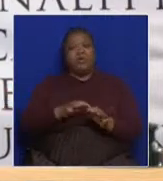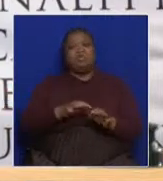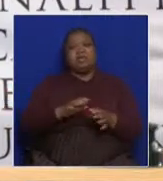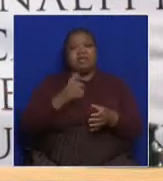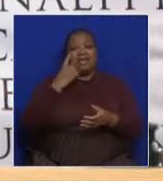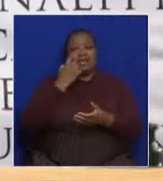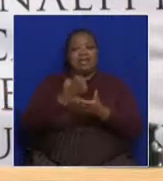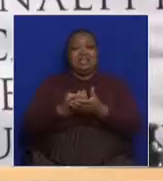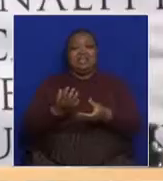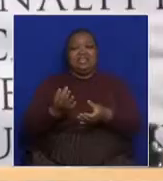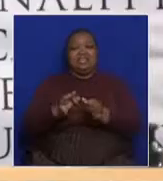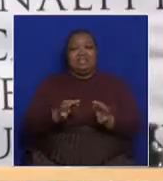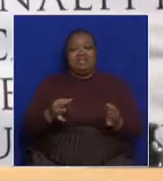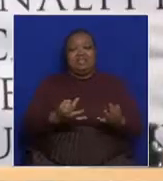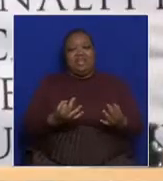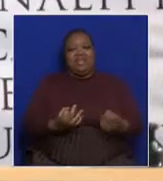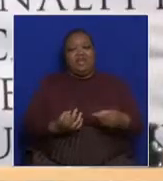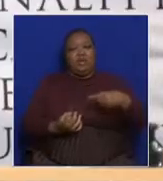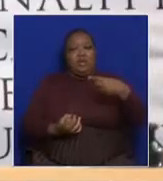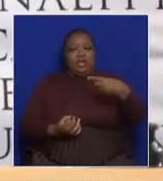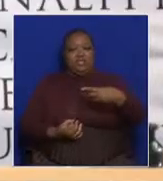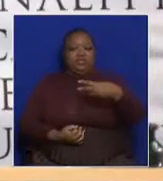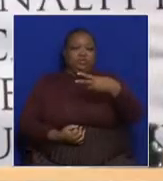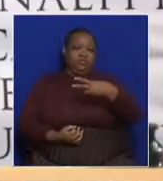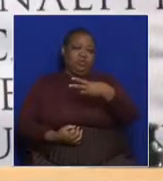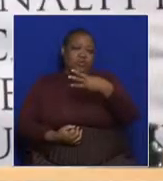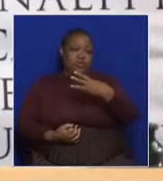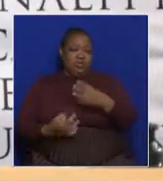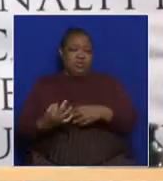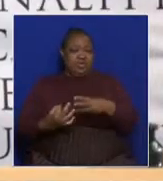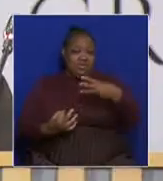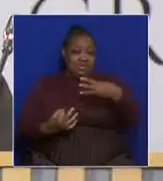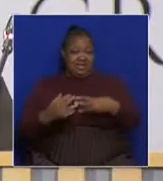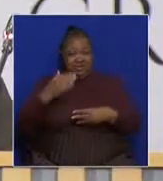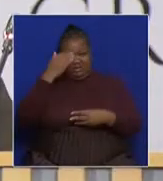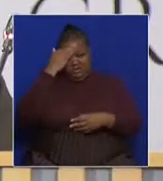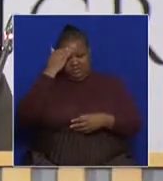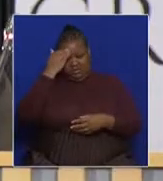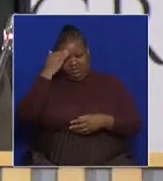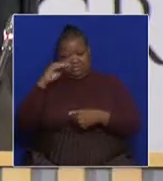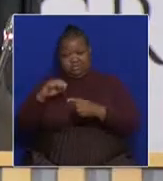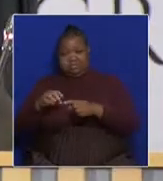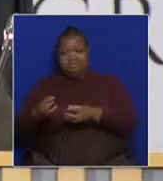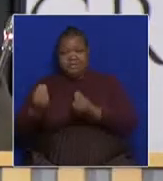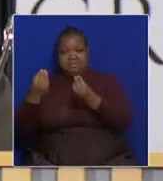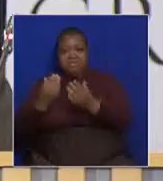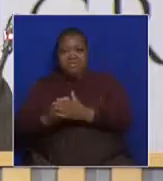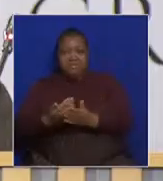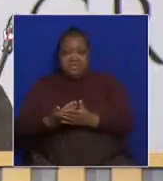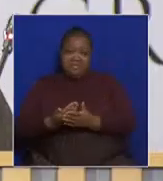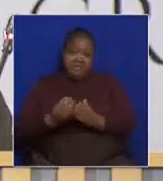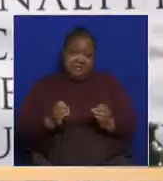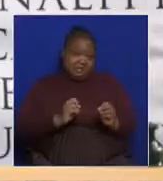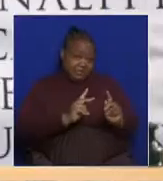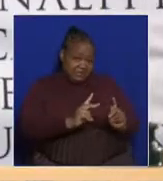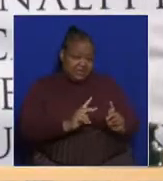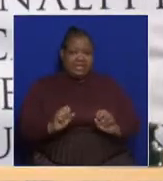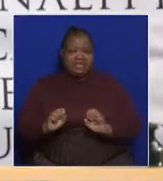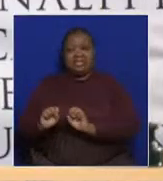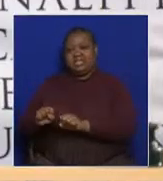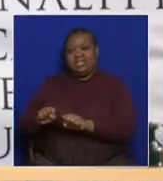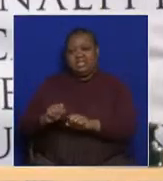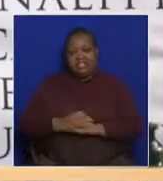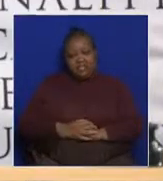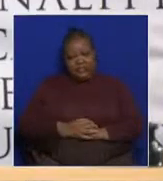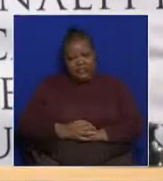3, it's that you are able to find your place, okay? Yes, Commissioner. Before we start this